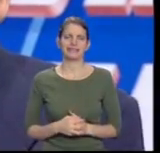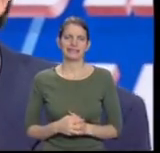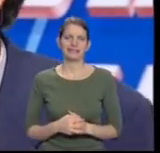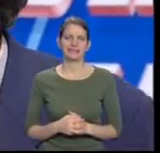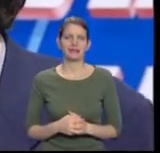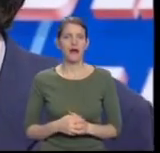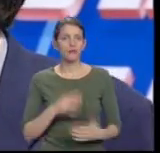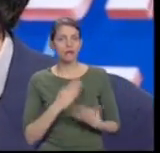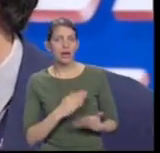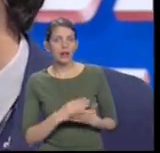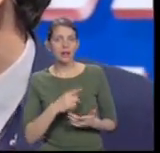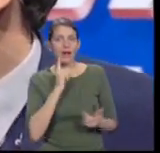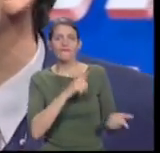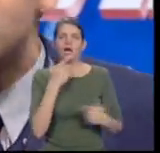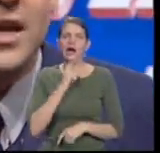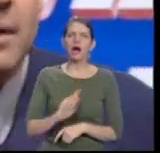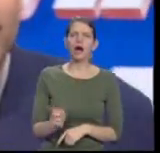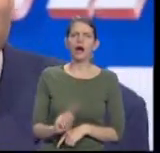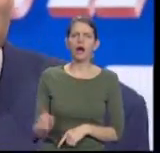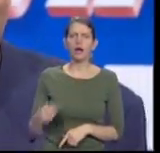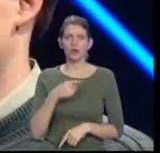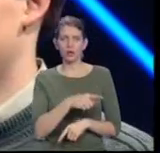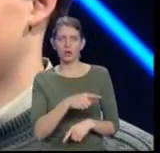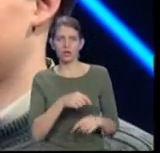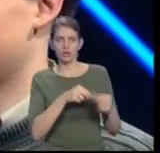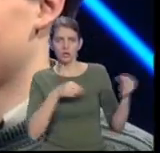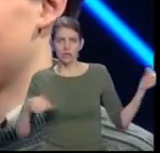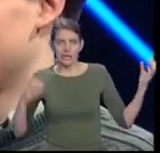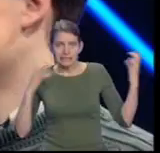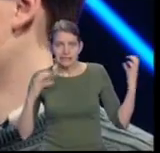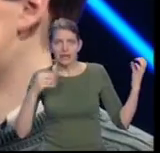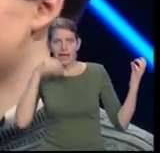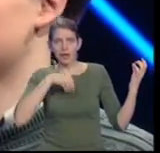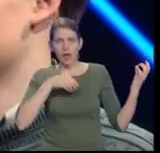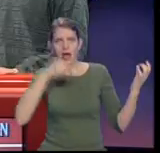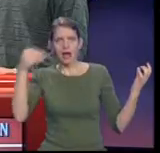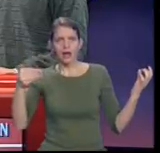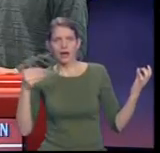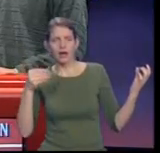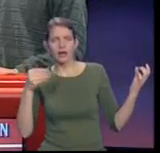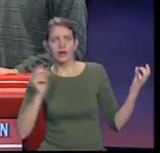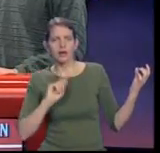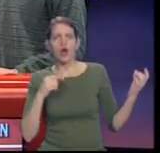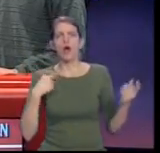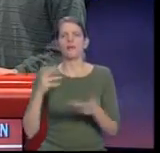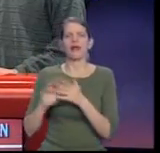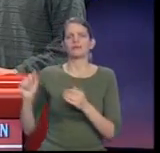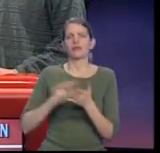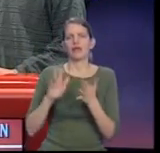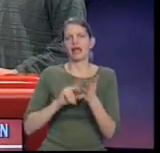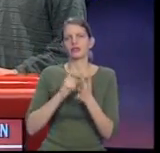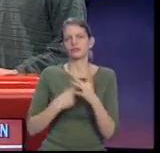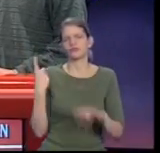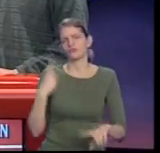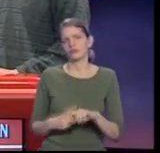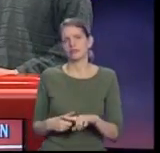Really? Why is that funny? That's funny. Would you take him out or do you do it with him? I just play Hendrix normally. Yeah, Hendrix. So tell me about